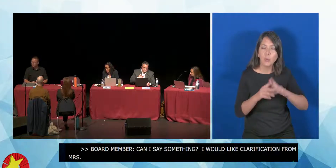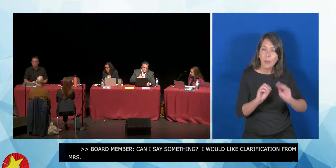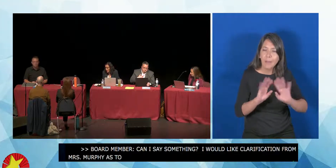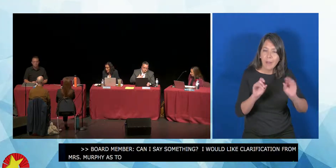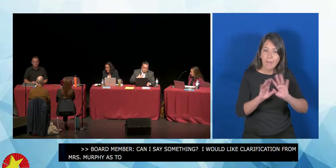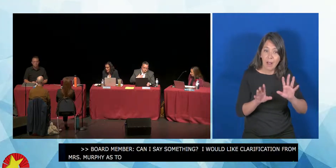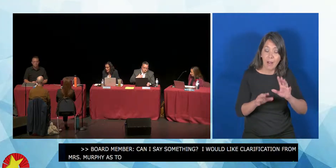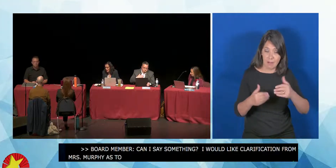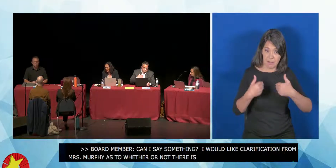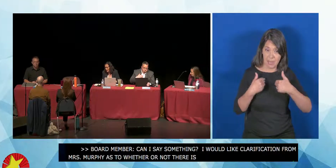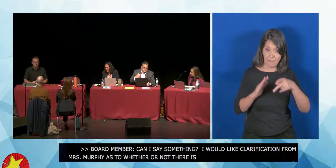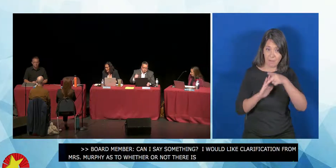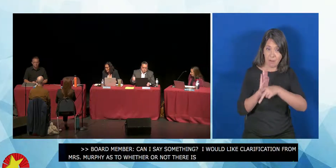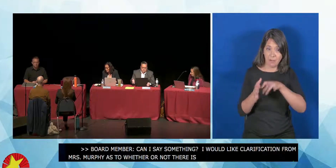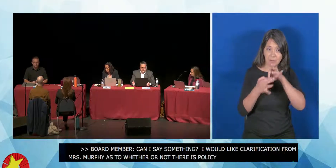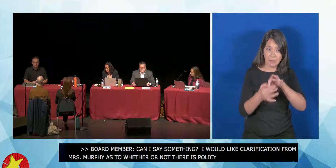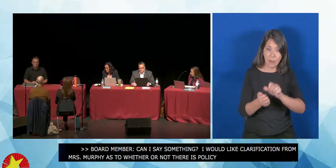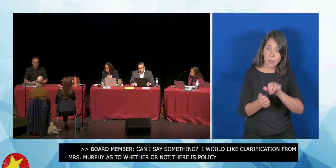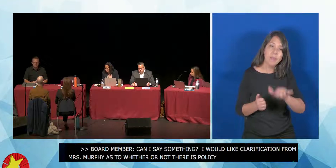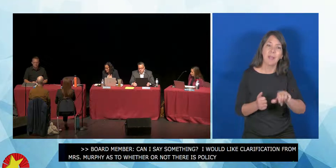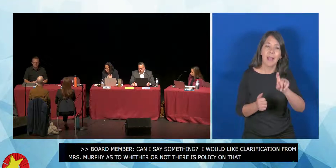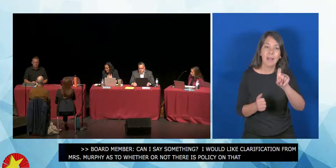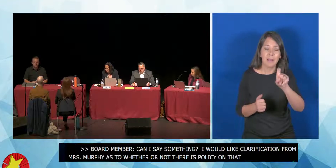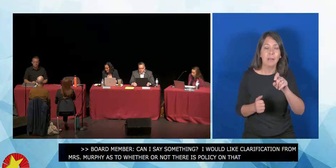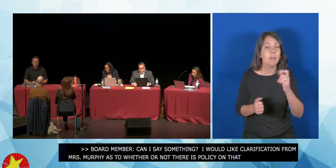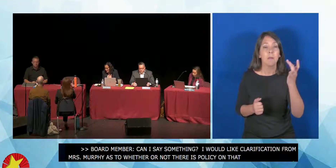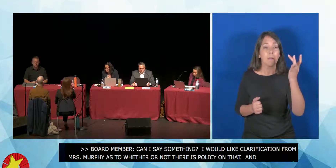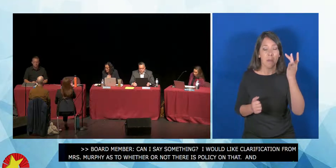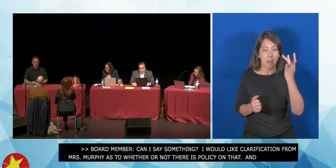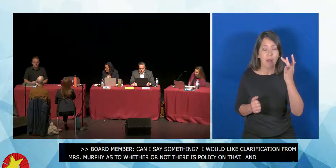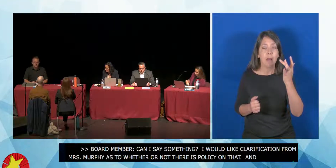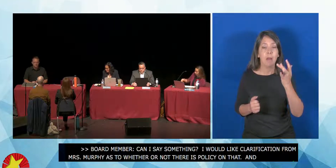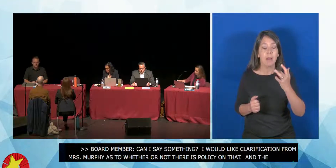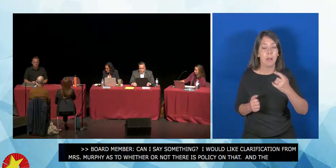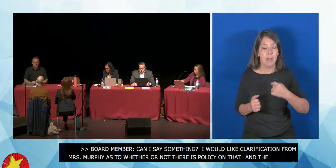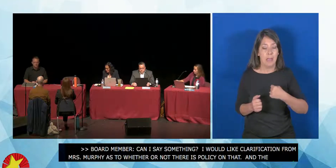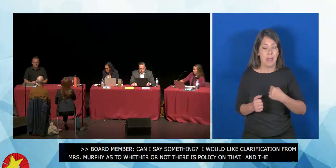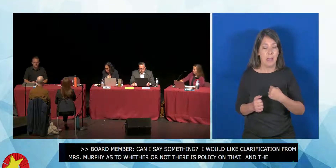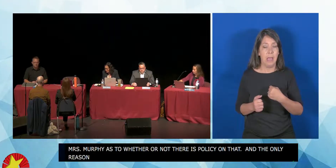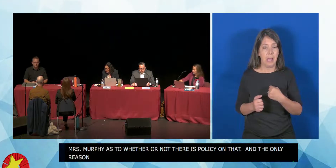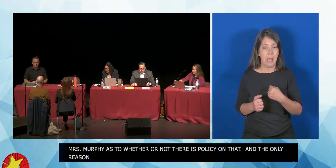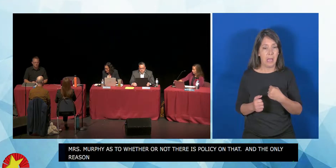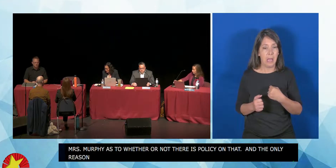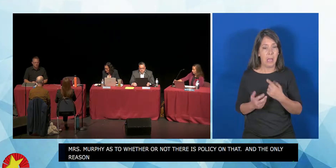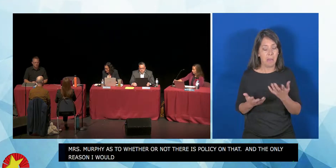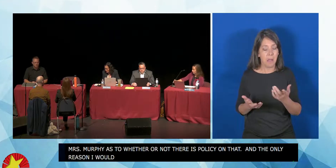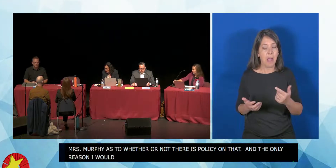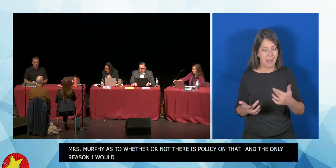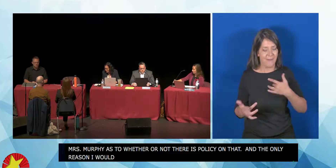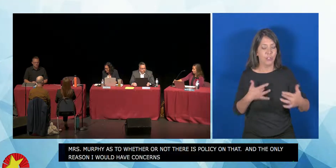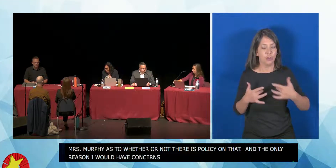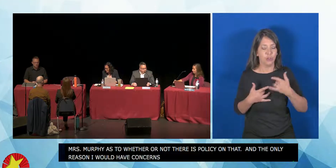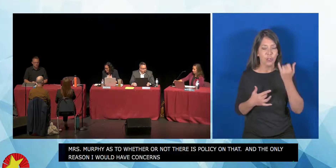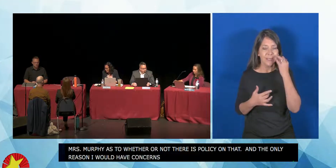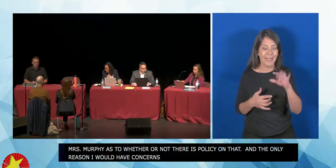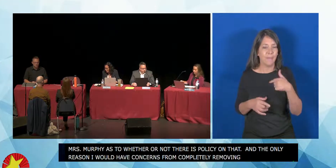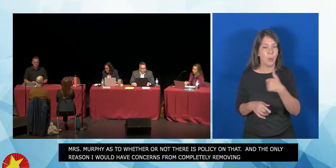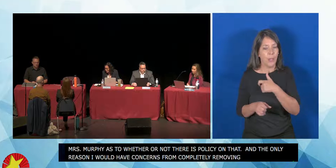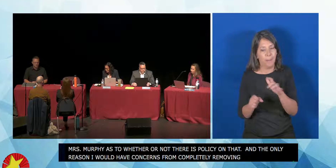that. And the only reason I would have concerns from completely removing it,